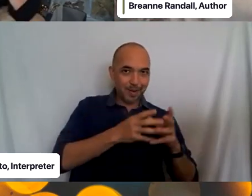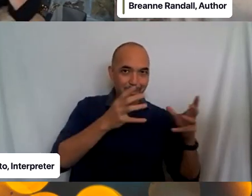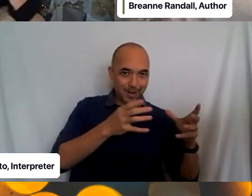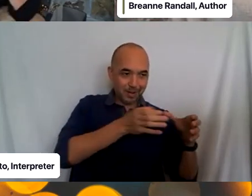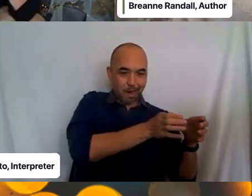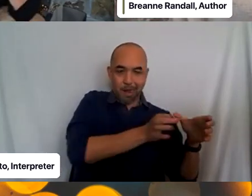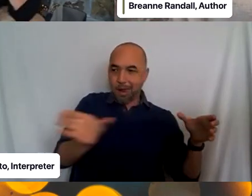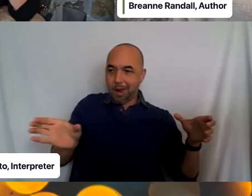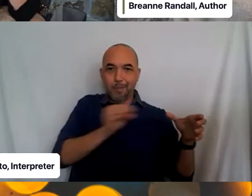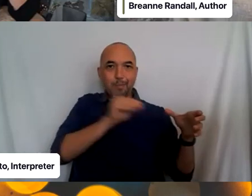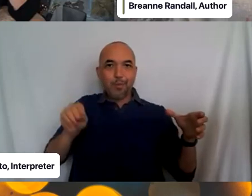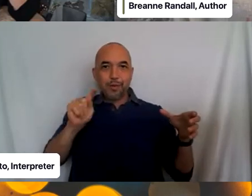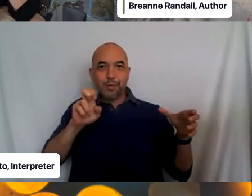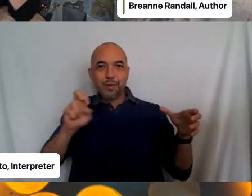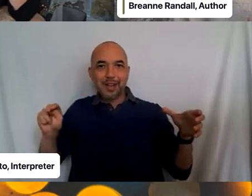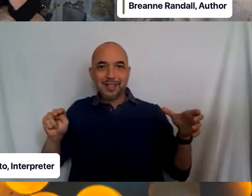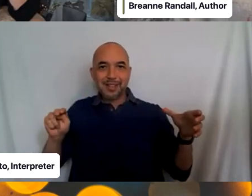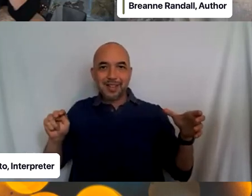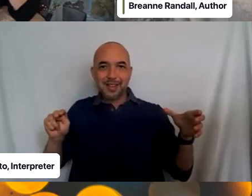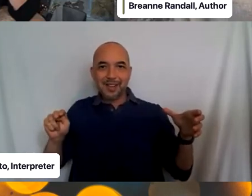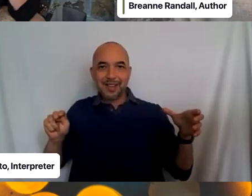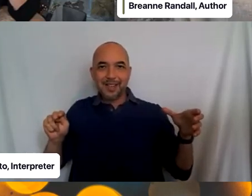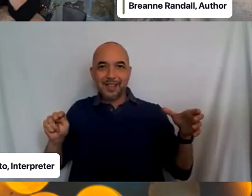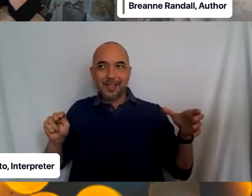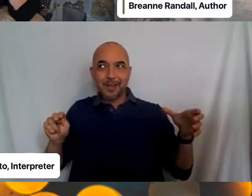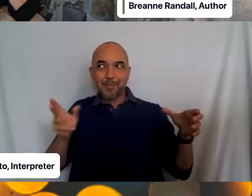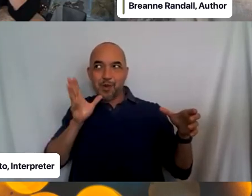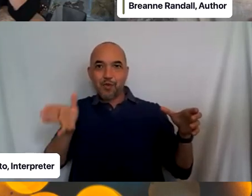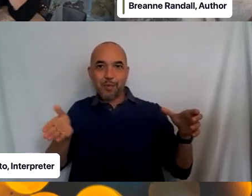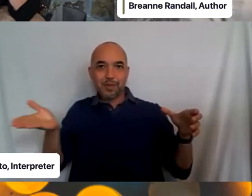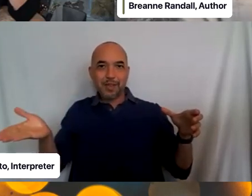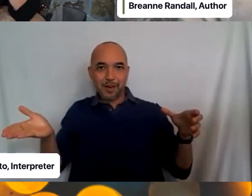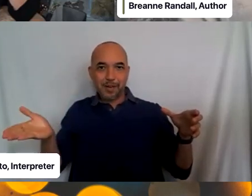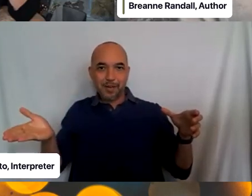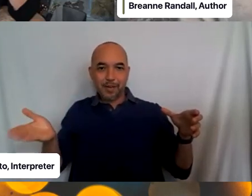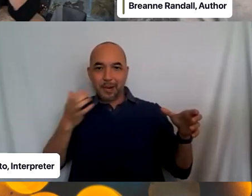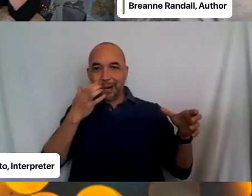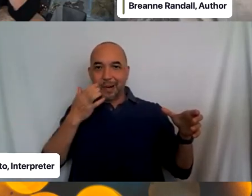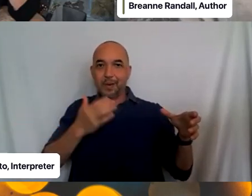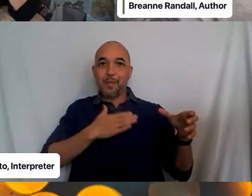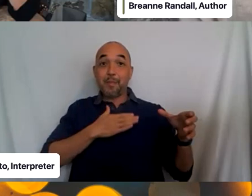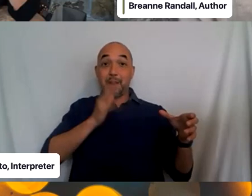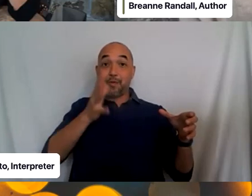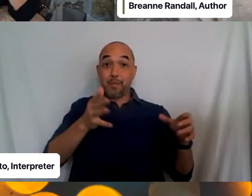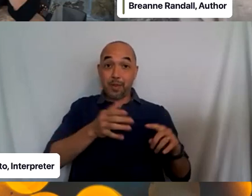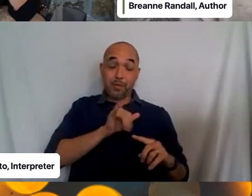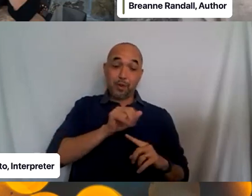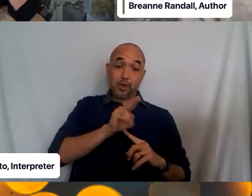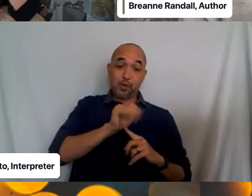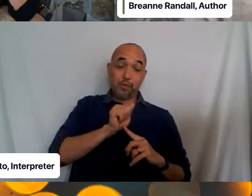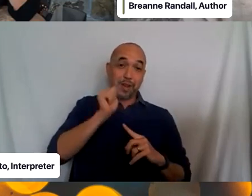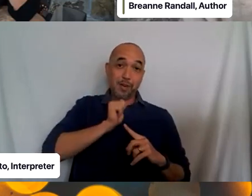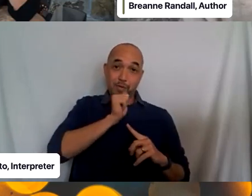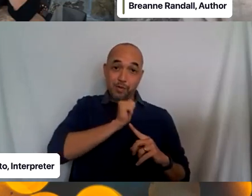moved to Tennessee. And so my grandma was there. So she went between Yuma, Arizona, Southern California, and